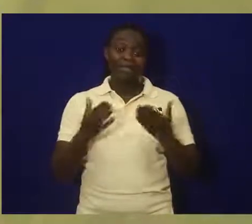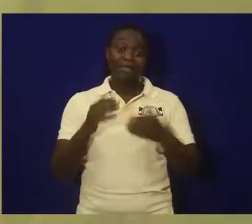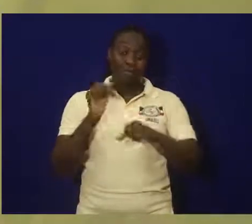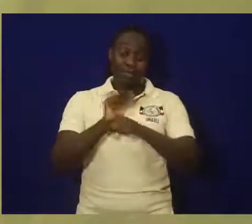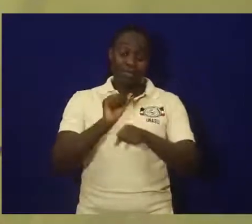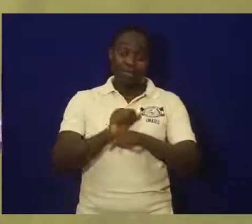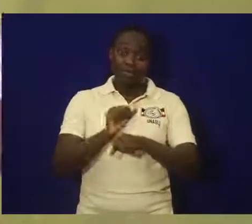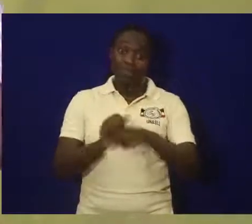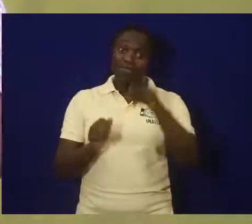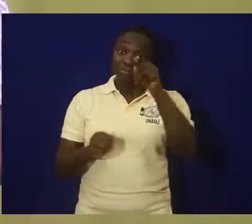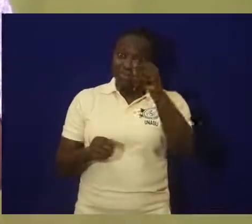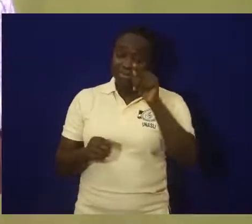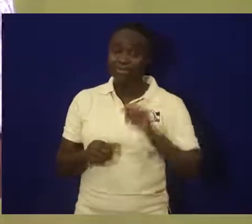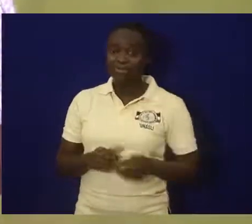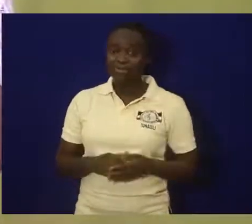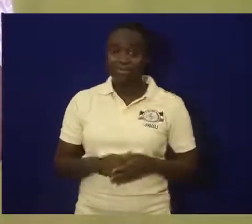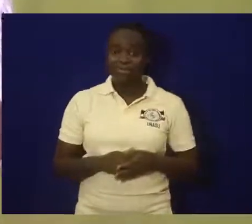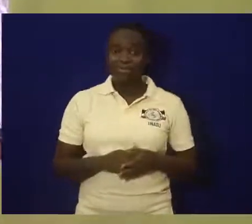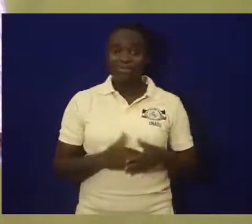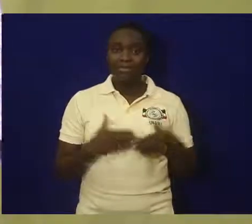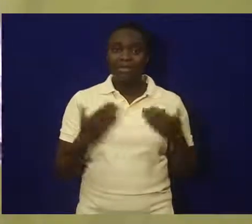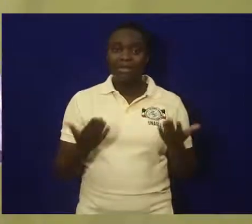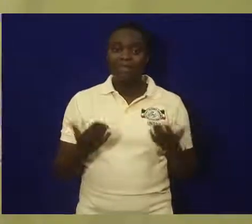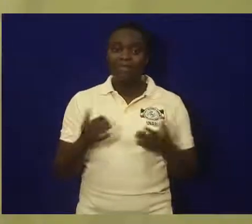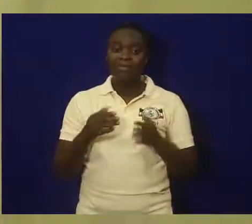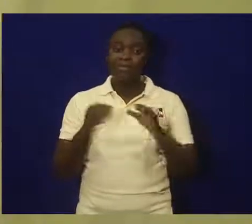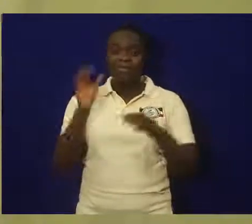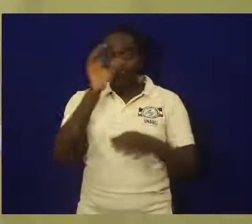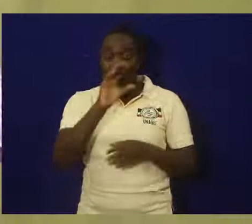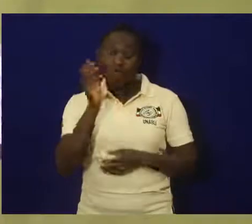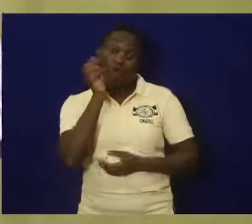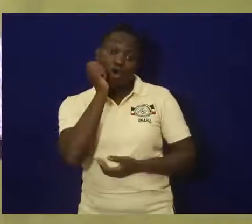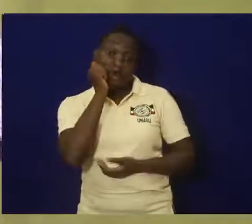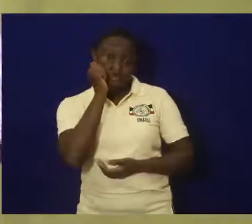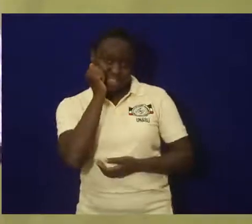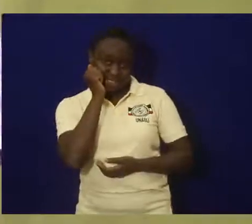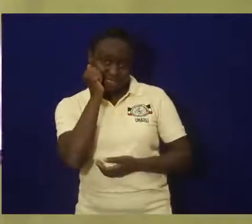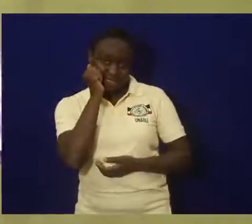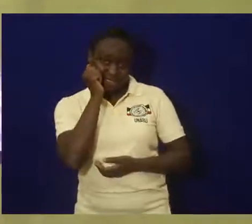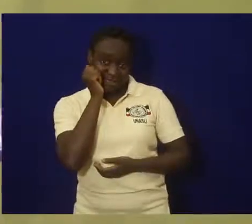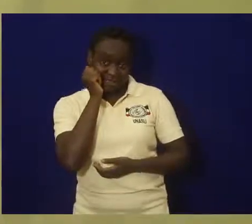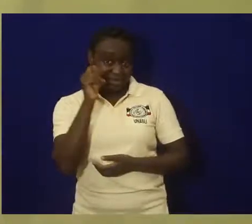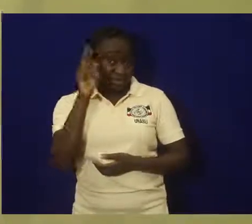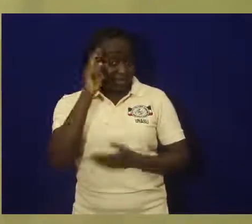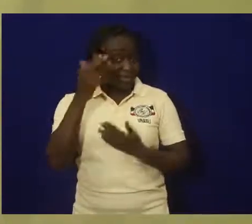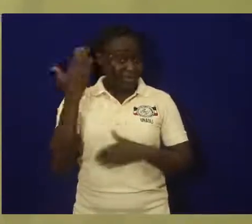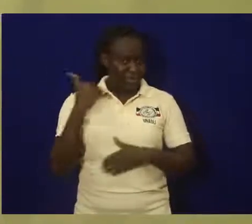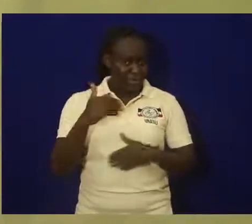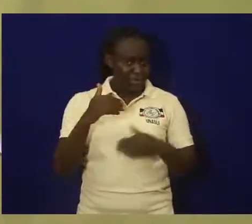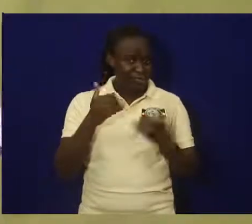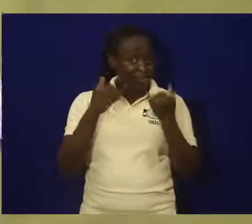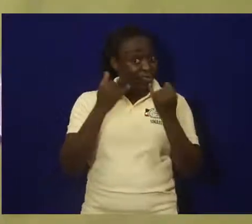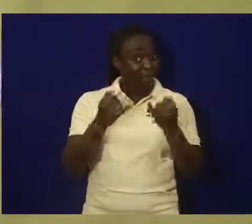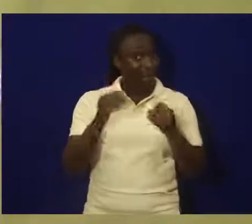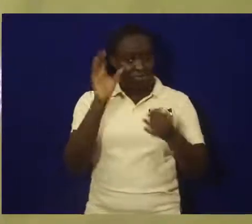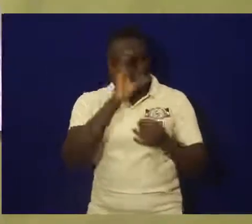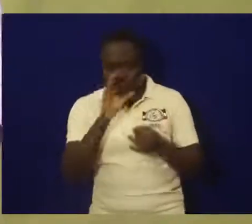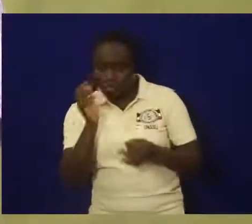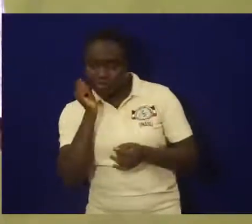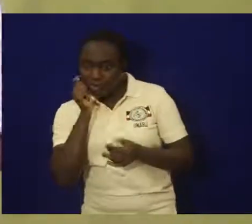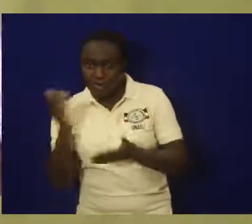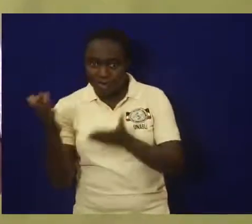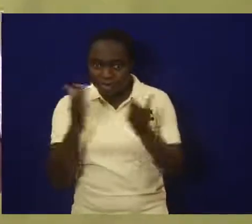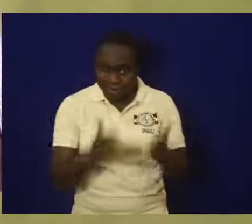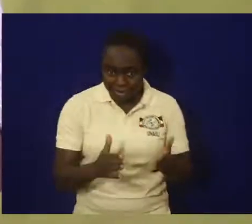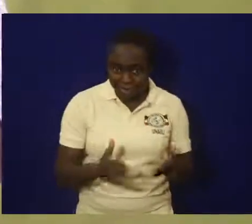And this homework is for you to use an orange. Remember, I had mentioned an orange